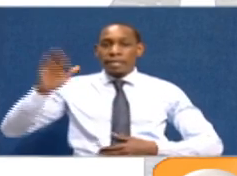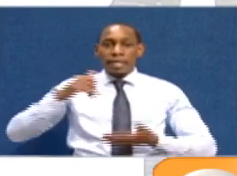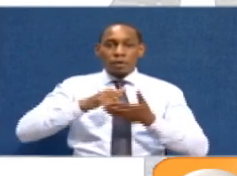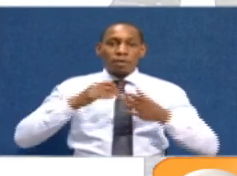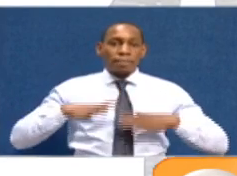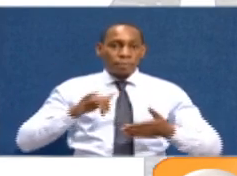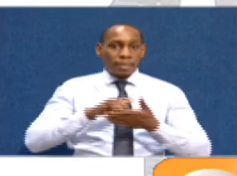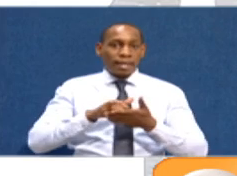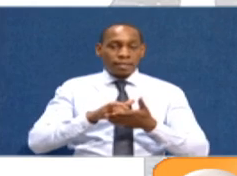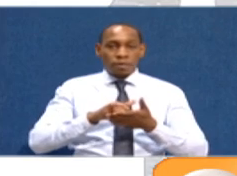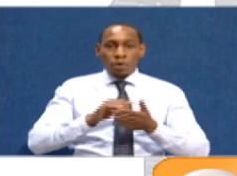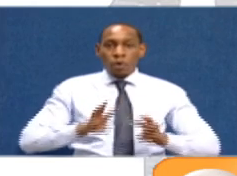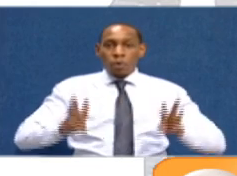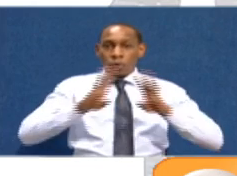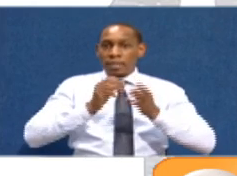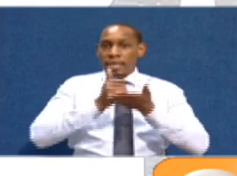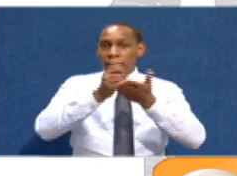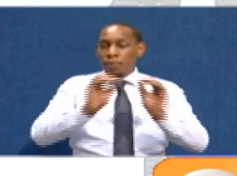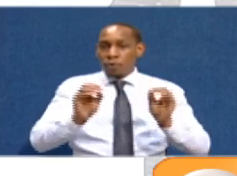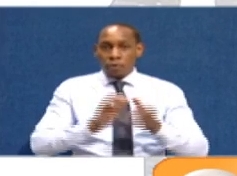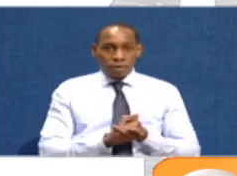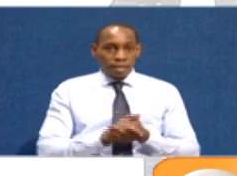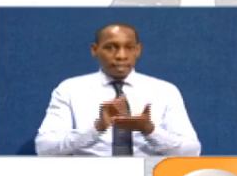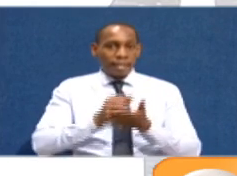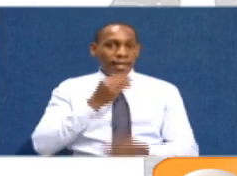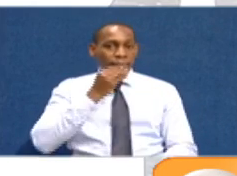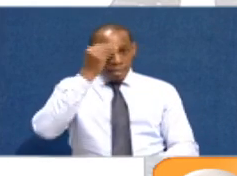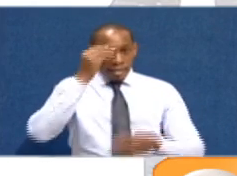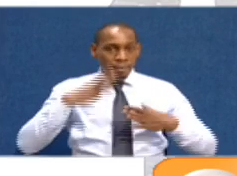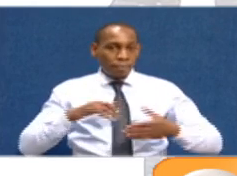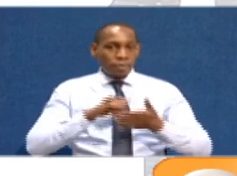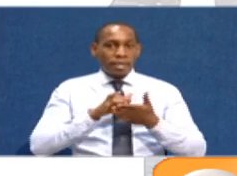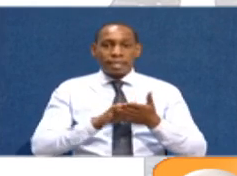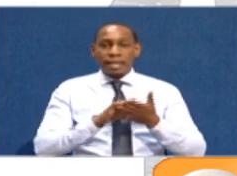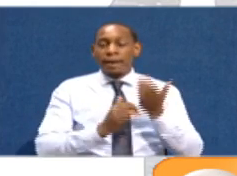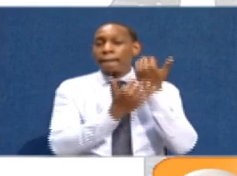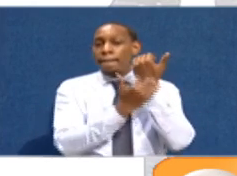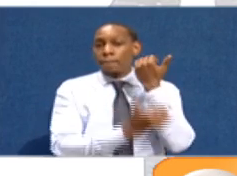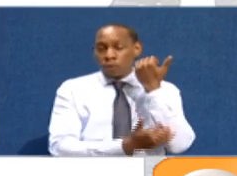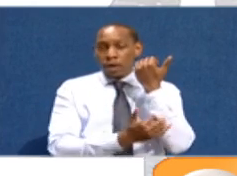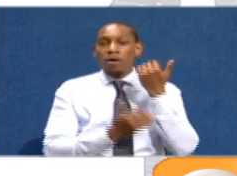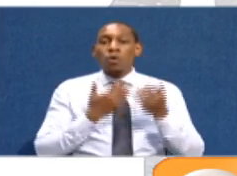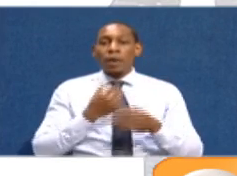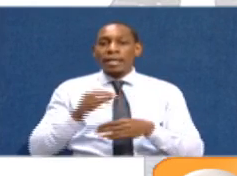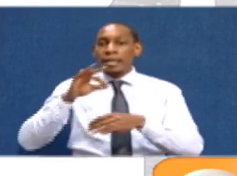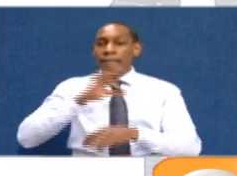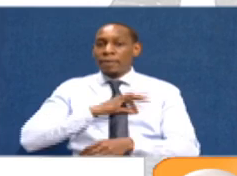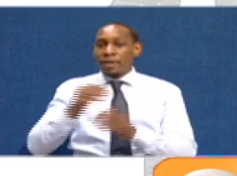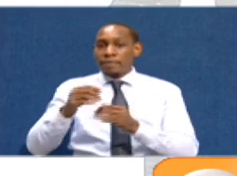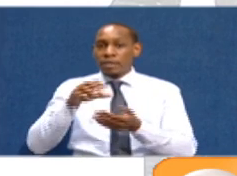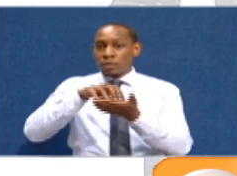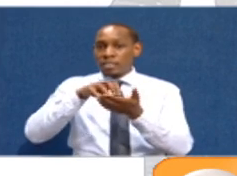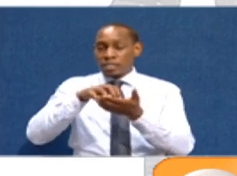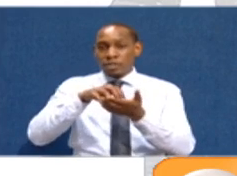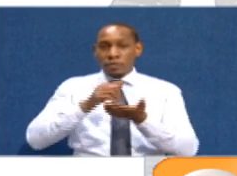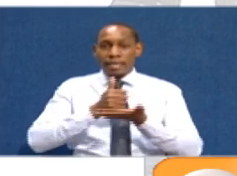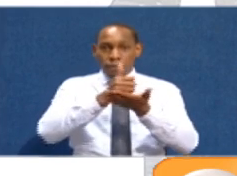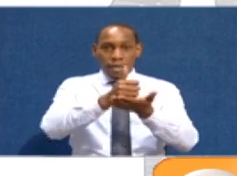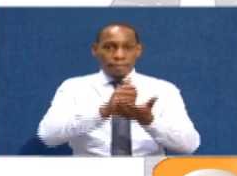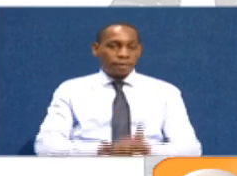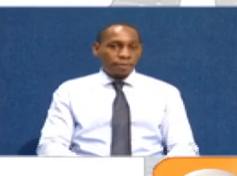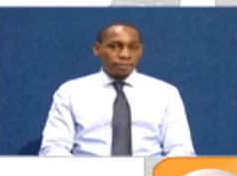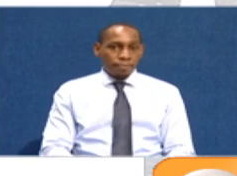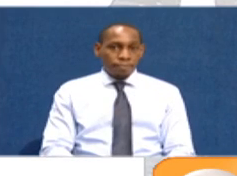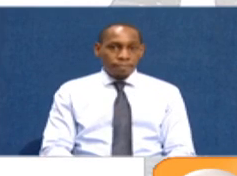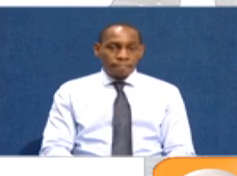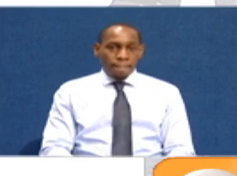school fees. And they masquerade themselves as people who cannot, and they take advantage of the situation. And so the funds that we have are not able to actually go to where they